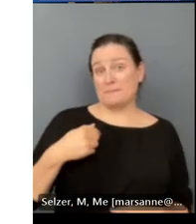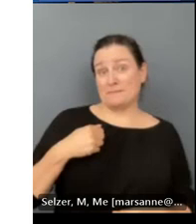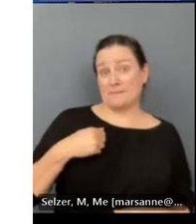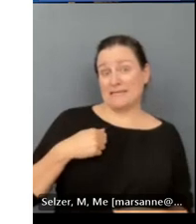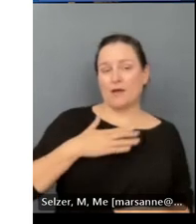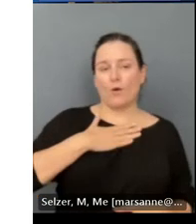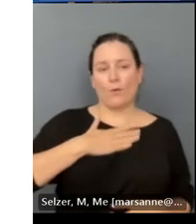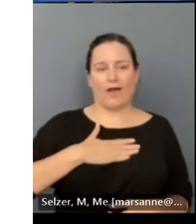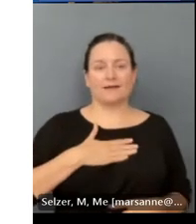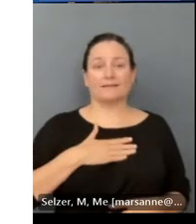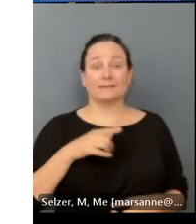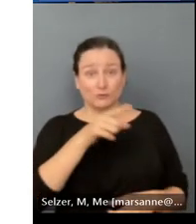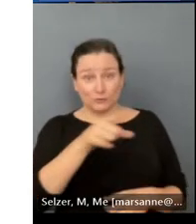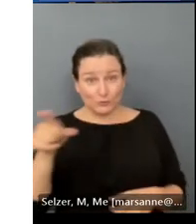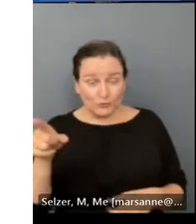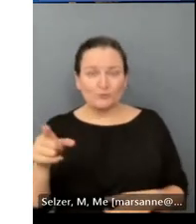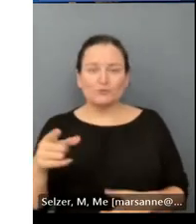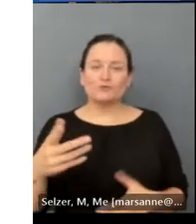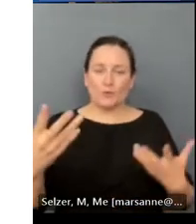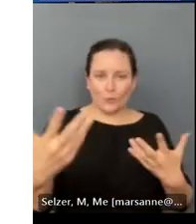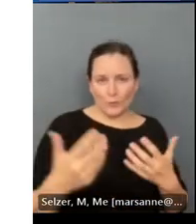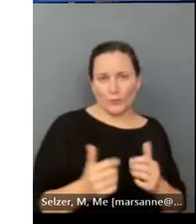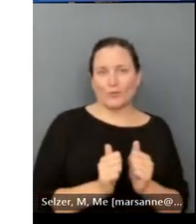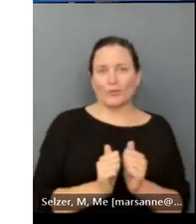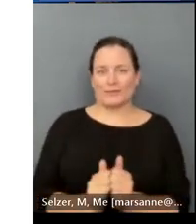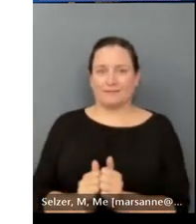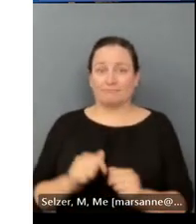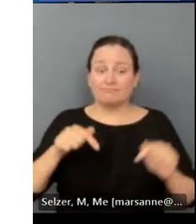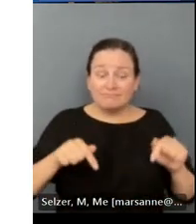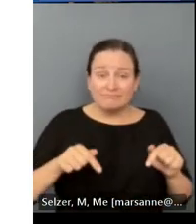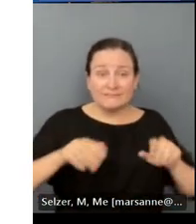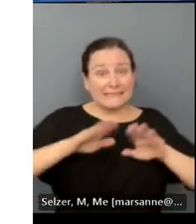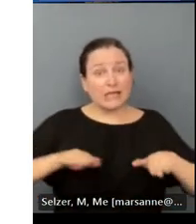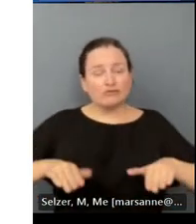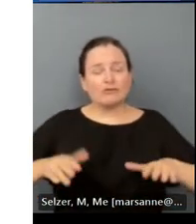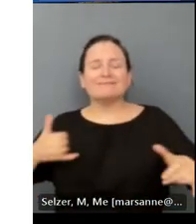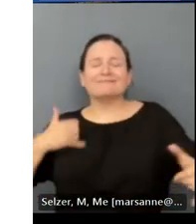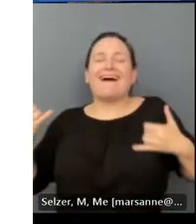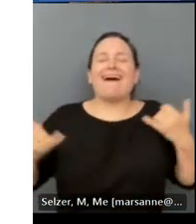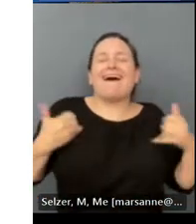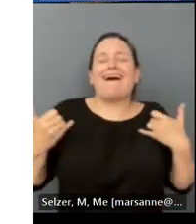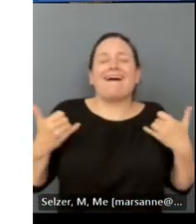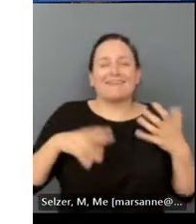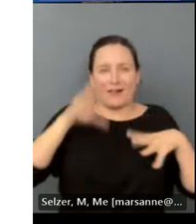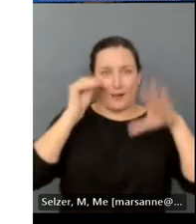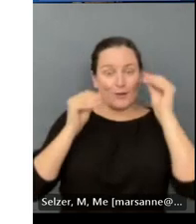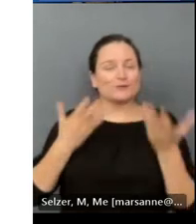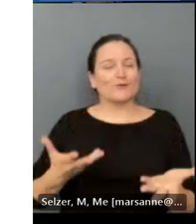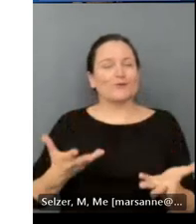to be part of our journey, and let's bring more fun to children's learning. Thank you.